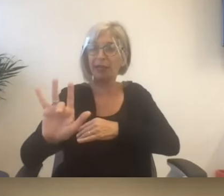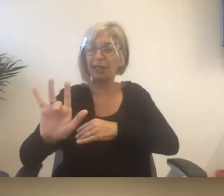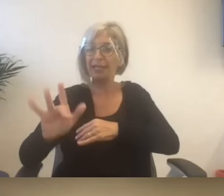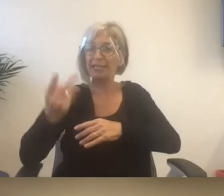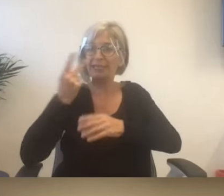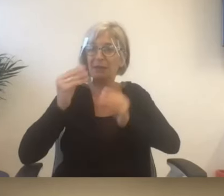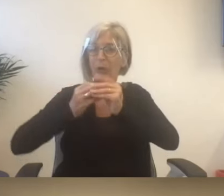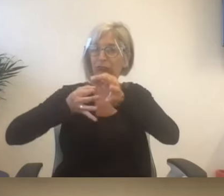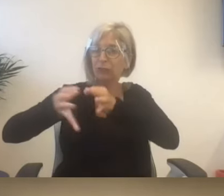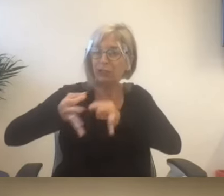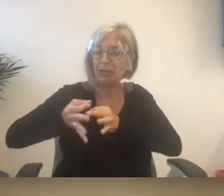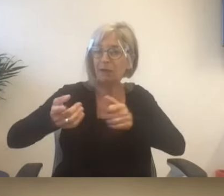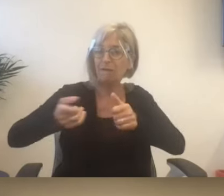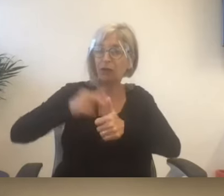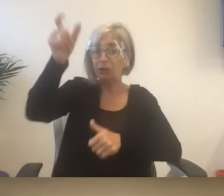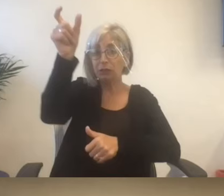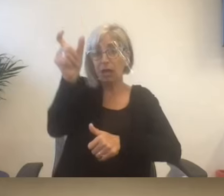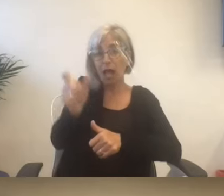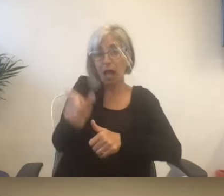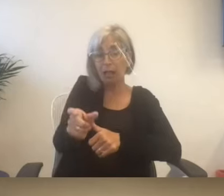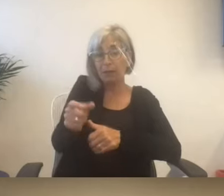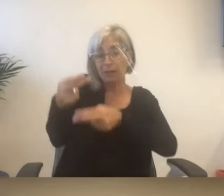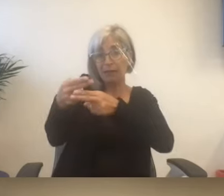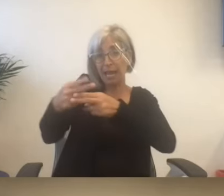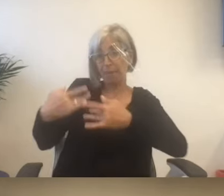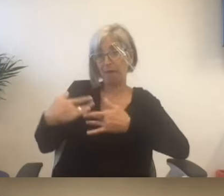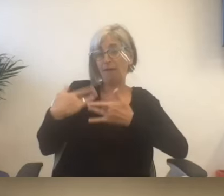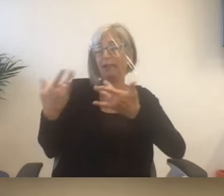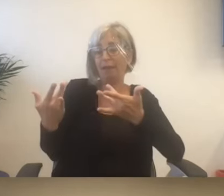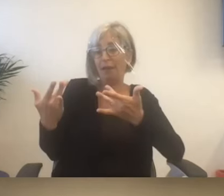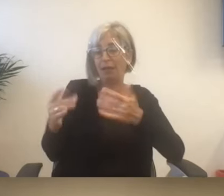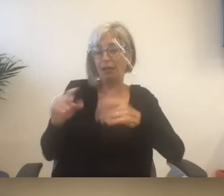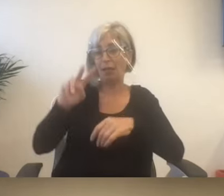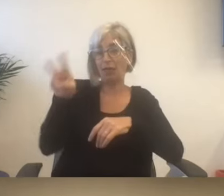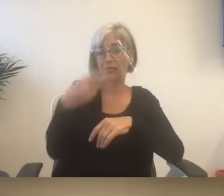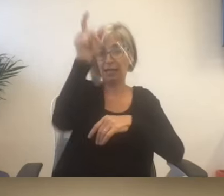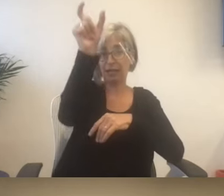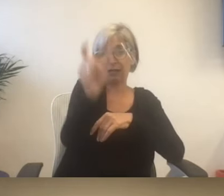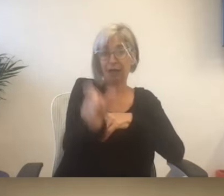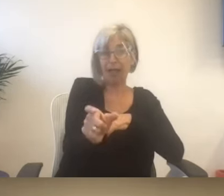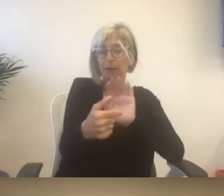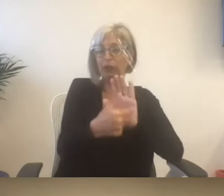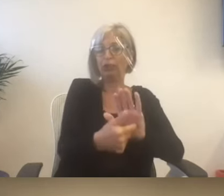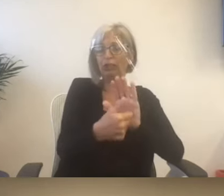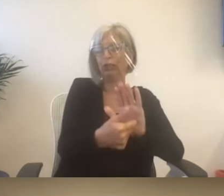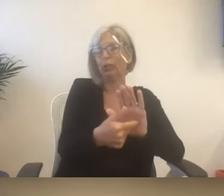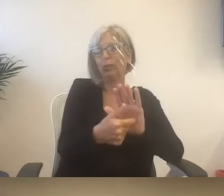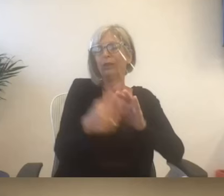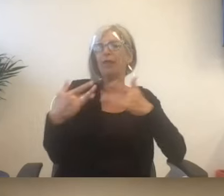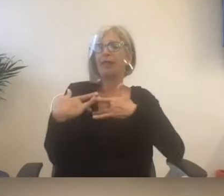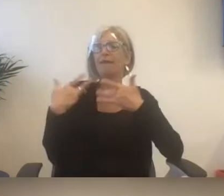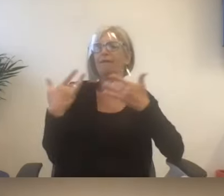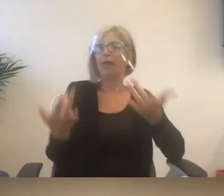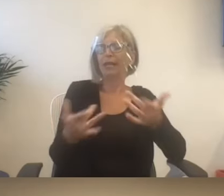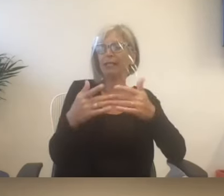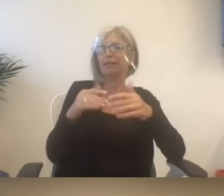more details. From this first column, you can see the event names. For the second column, it shows the events